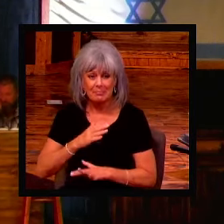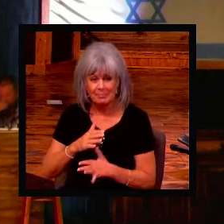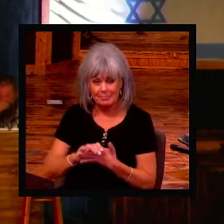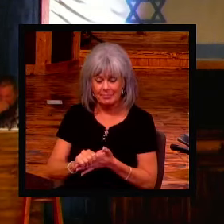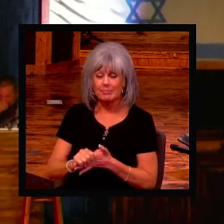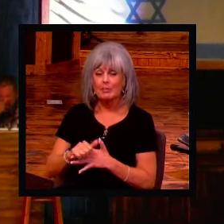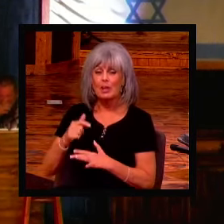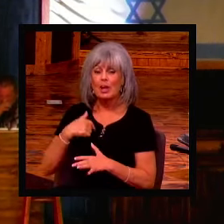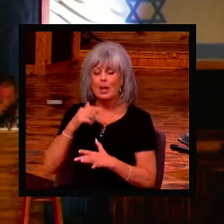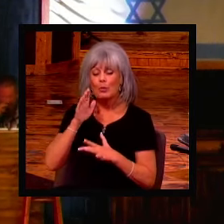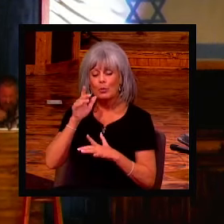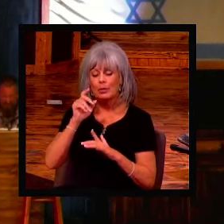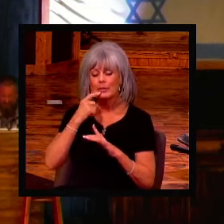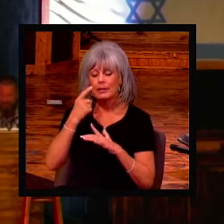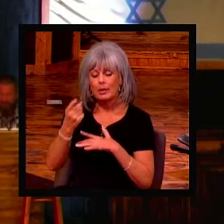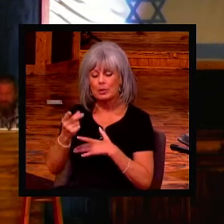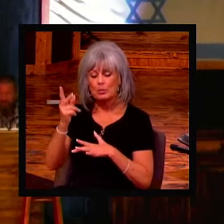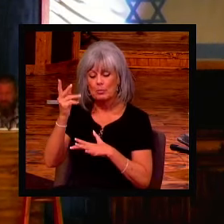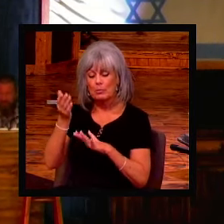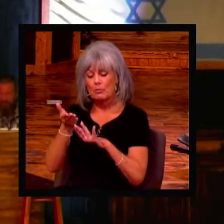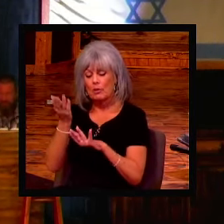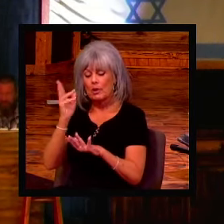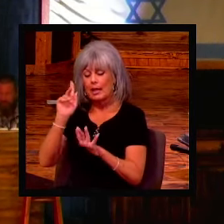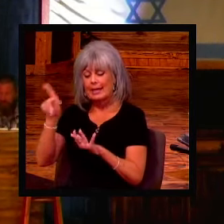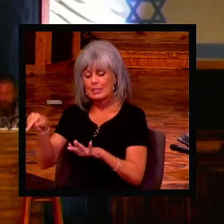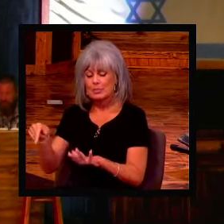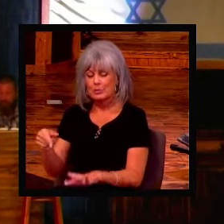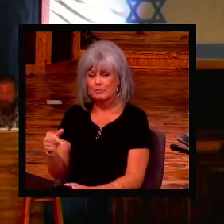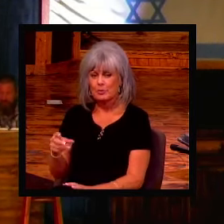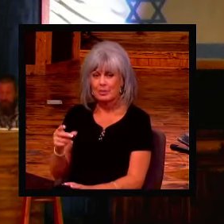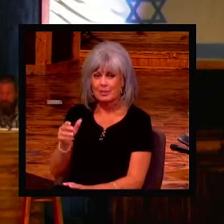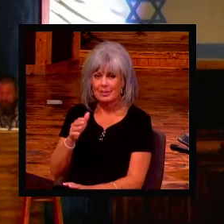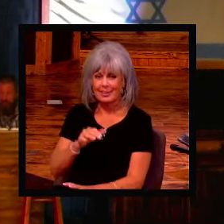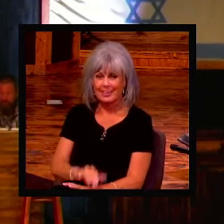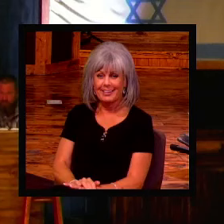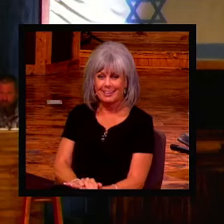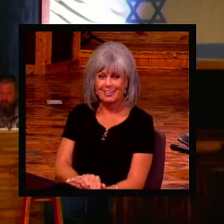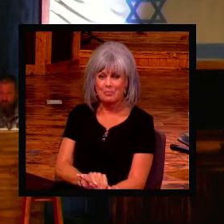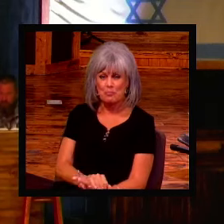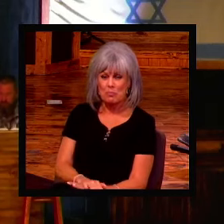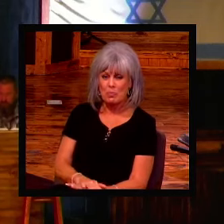I'm going to put this out there before I answer that question. Well, real quick. Oh, as a teacher,